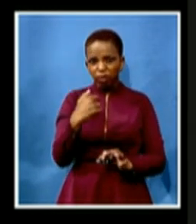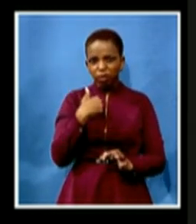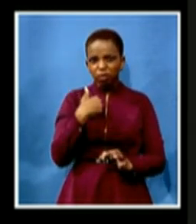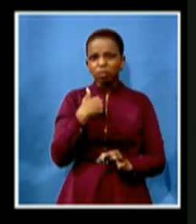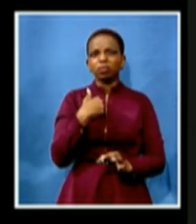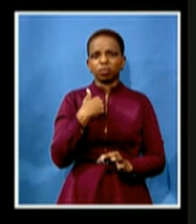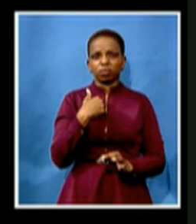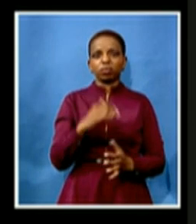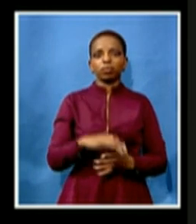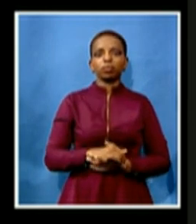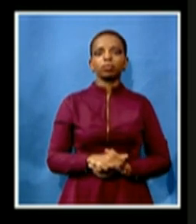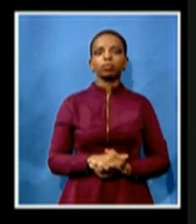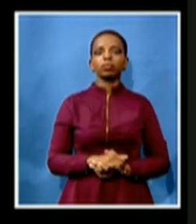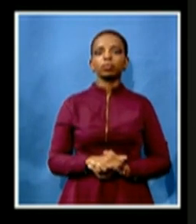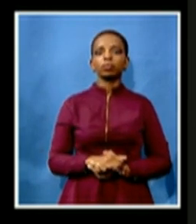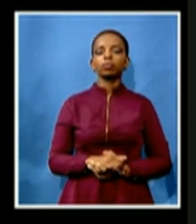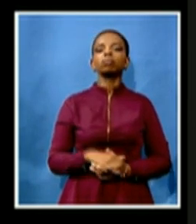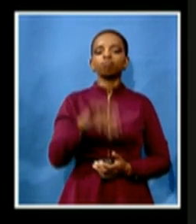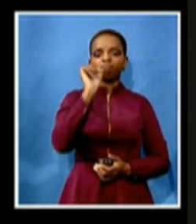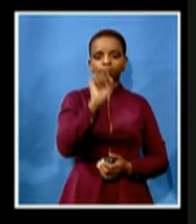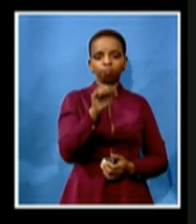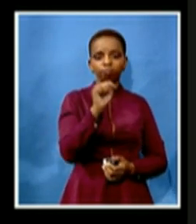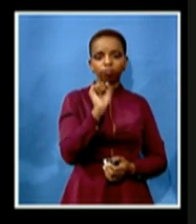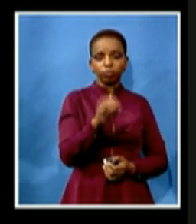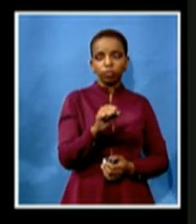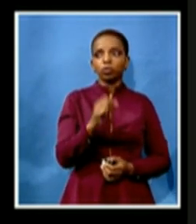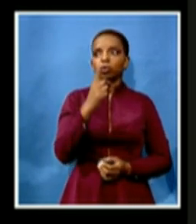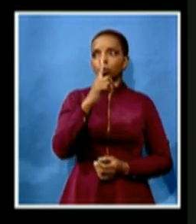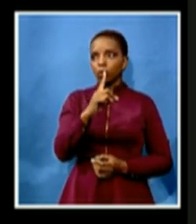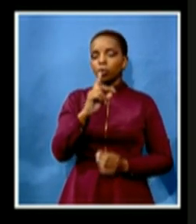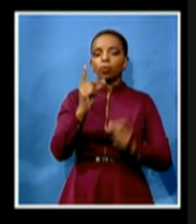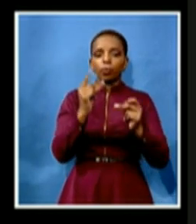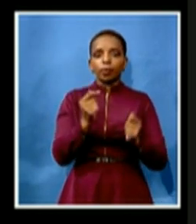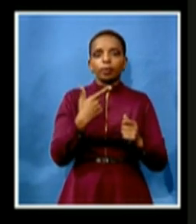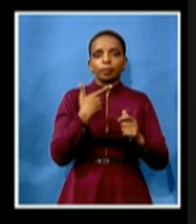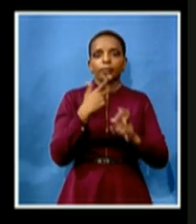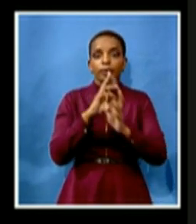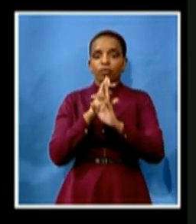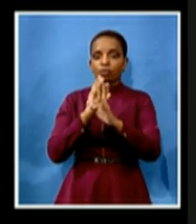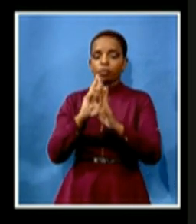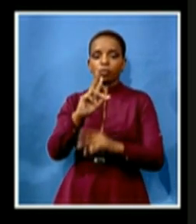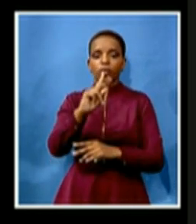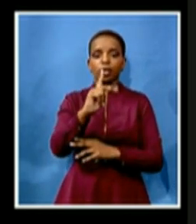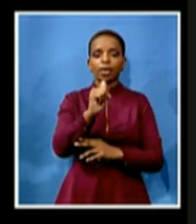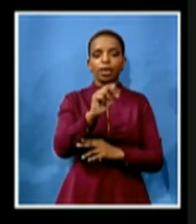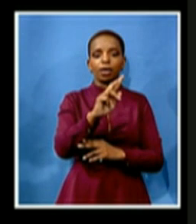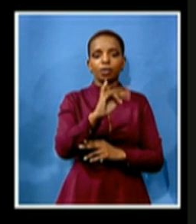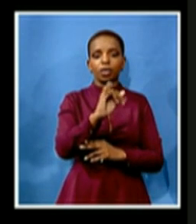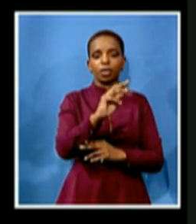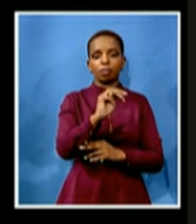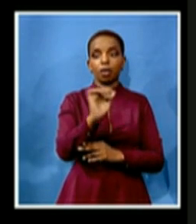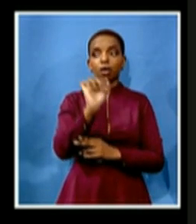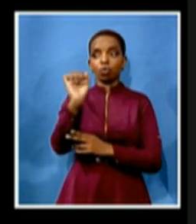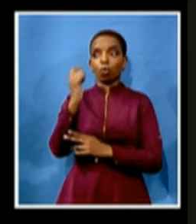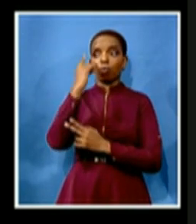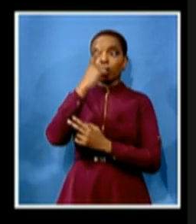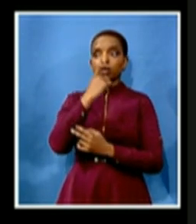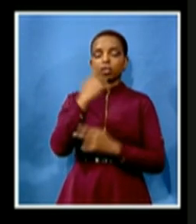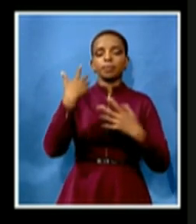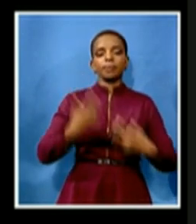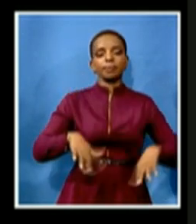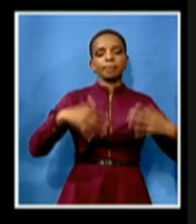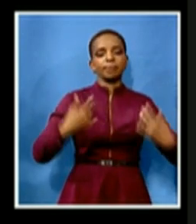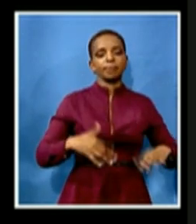issues. So Karima made a very good question in regard to